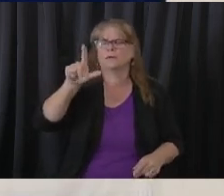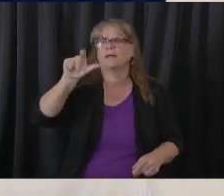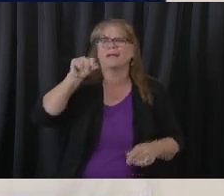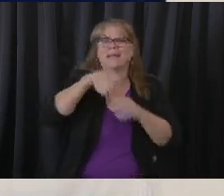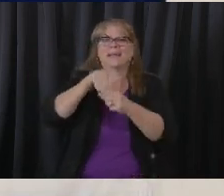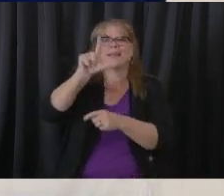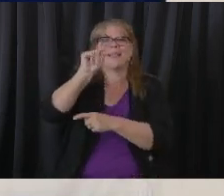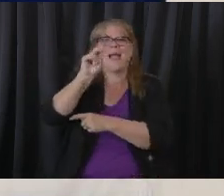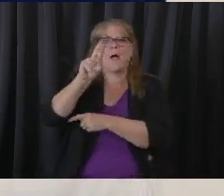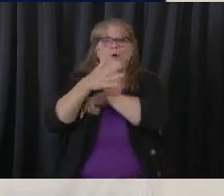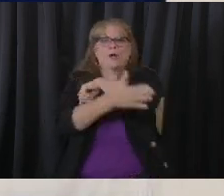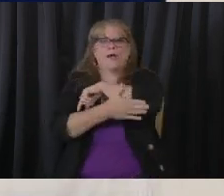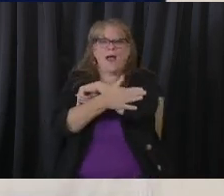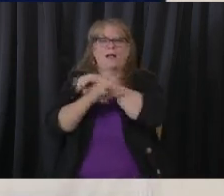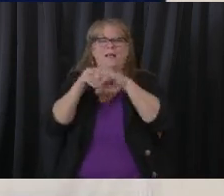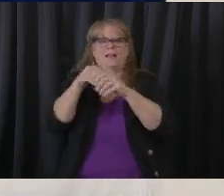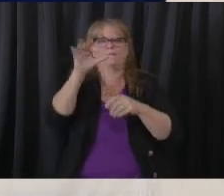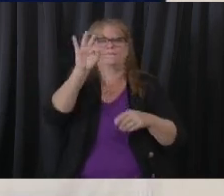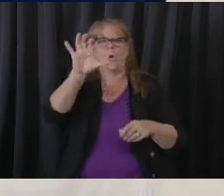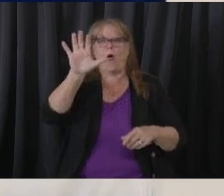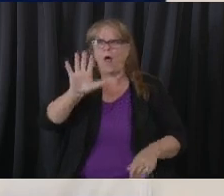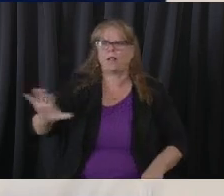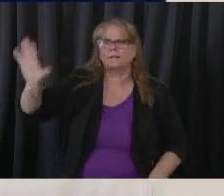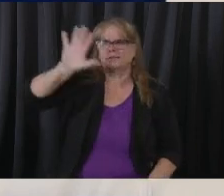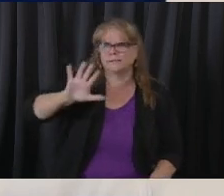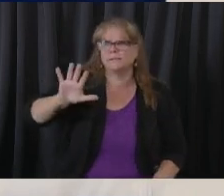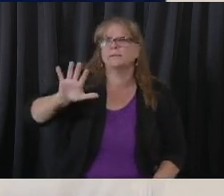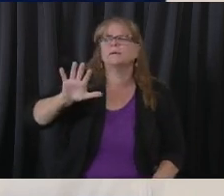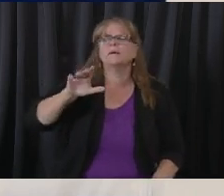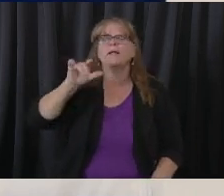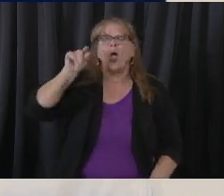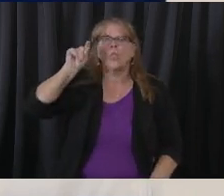Fire, which of course has come down from Wyoming, now